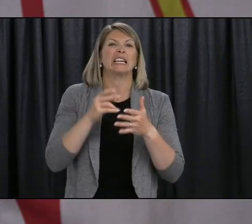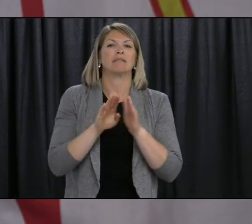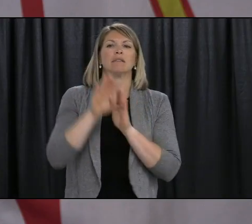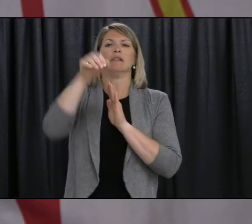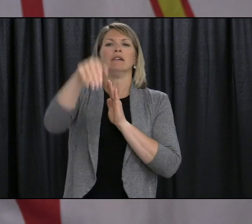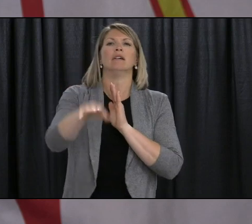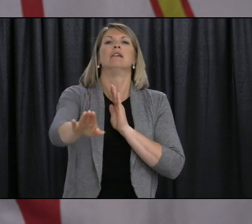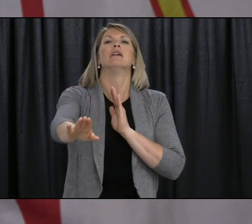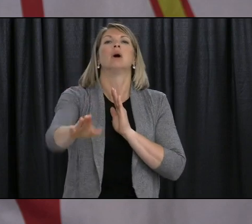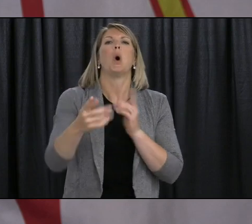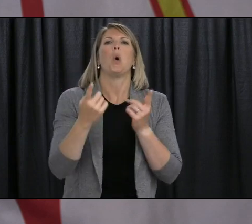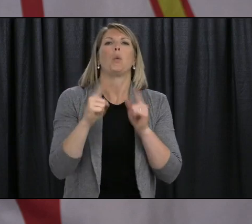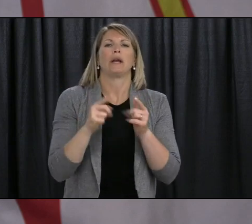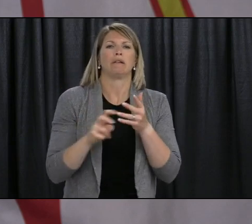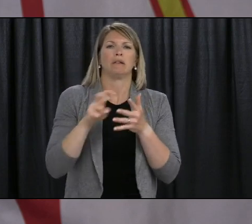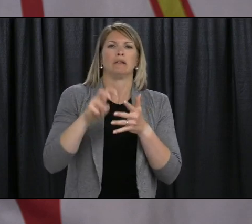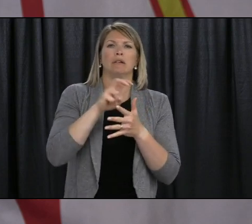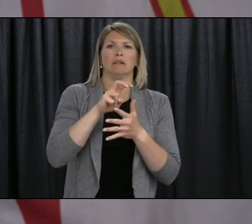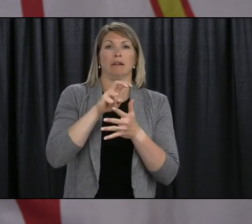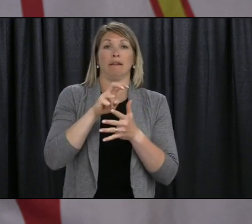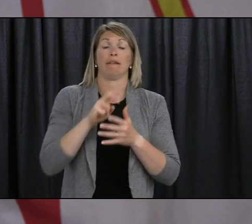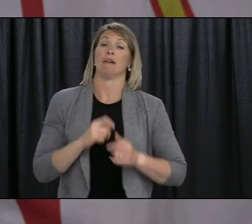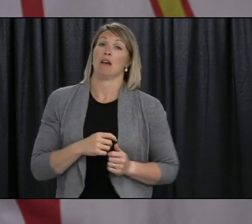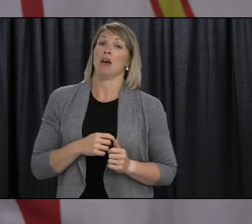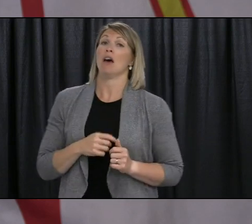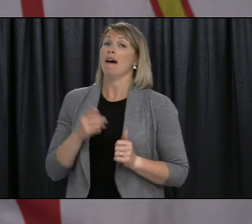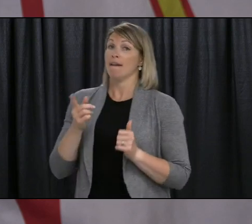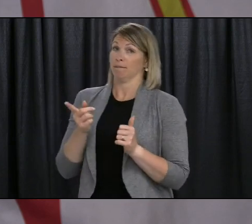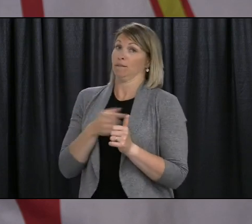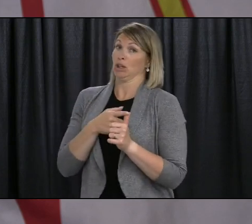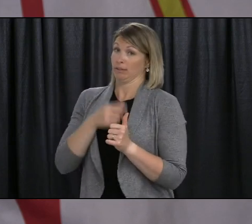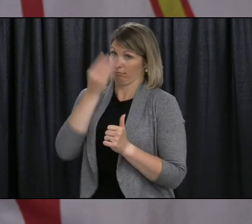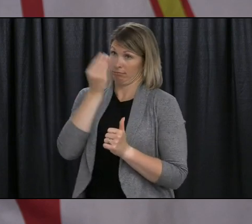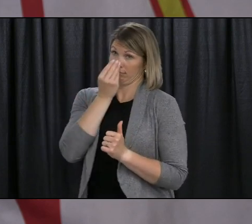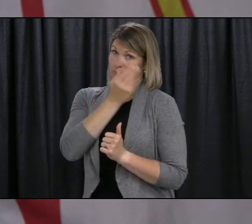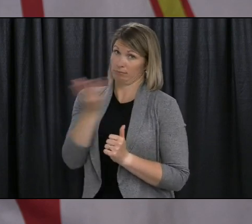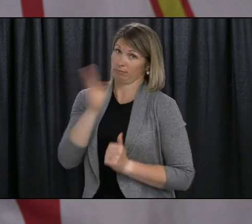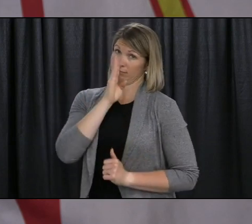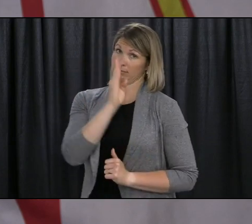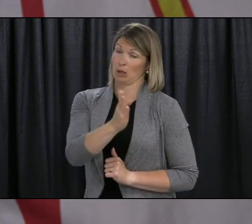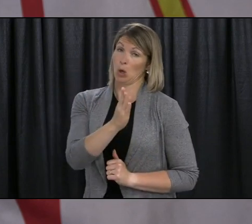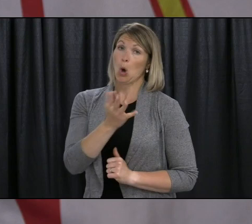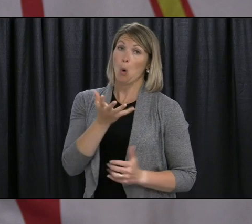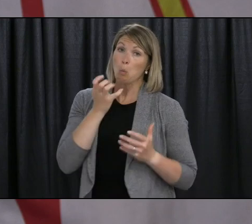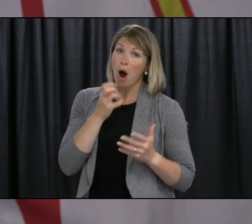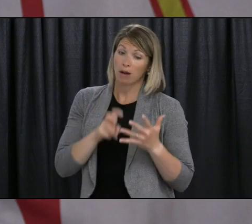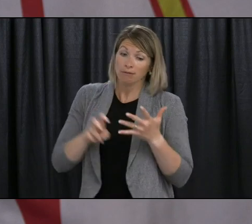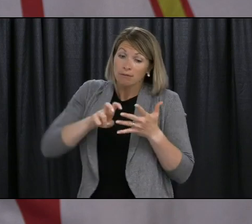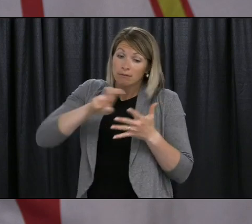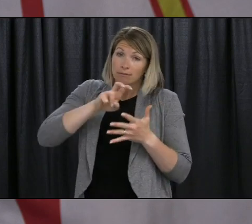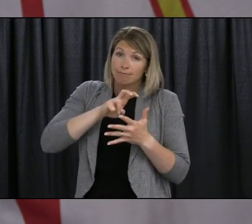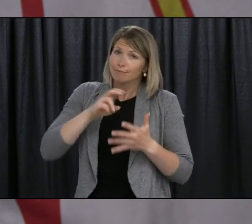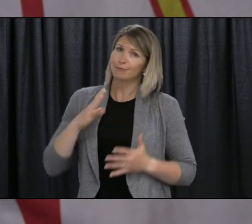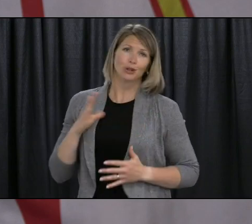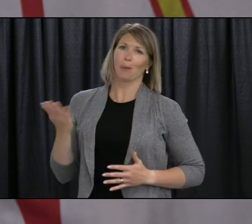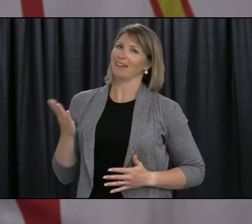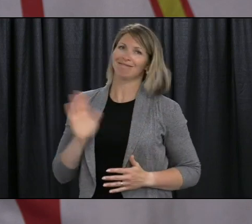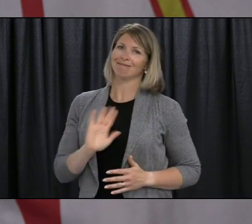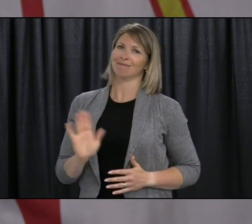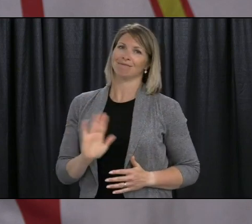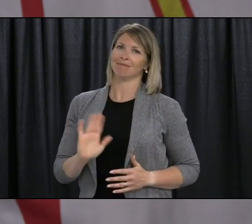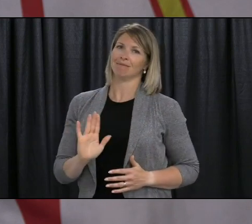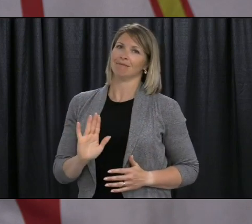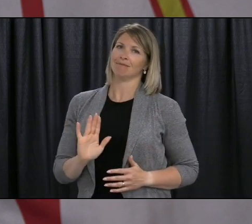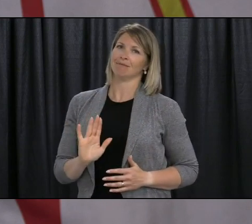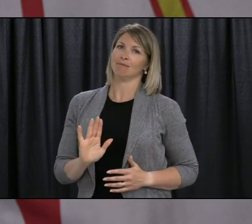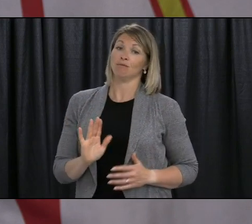first of all, I will say that our goal is to not have to do that. So what we want people to learn, and I think this is a good opportunity now,